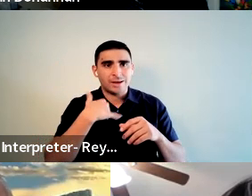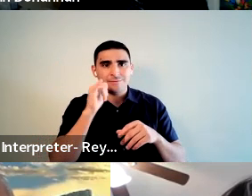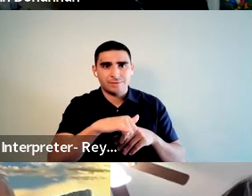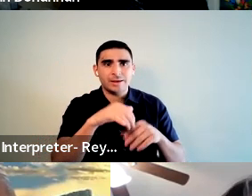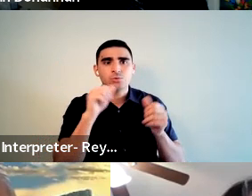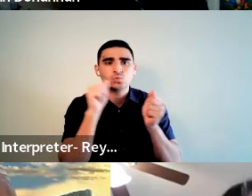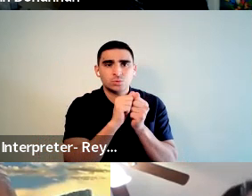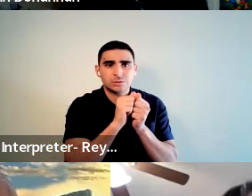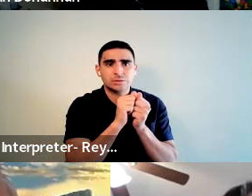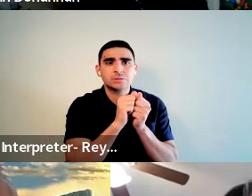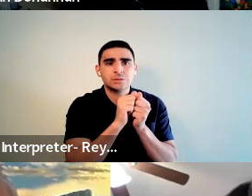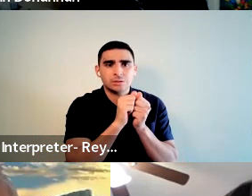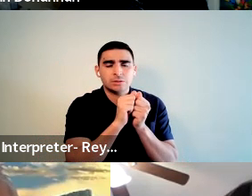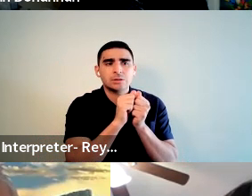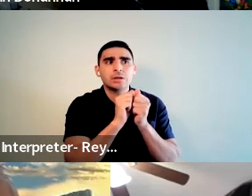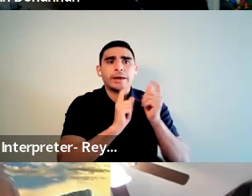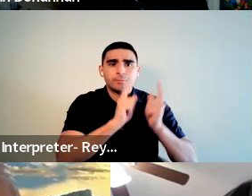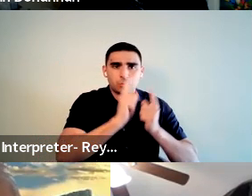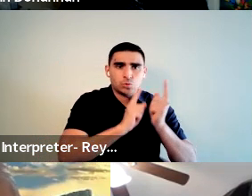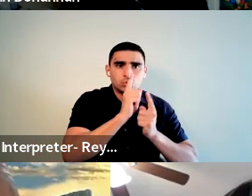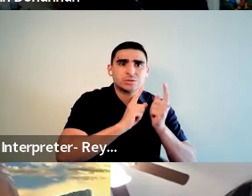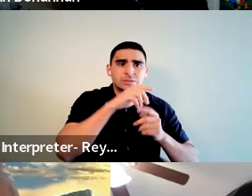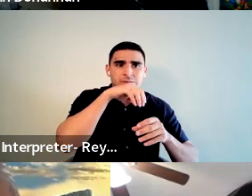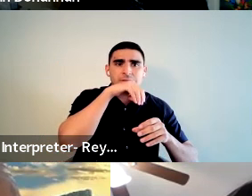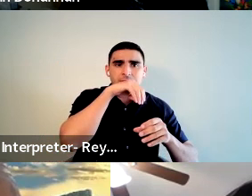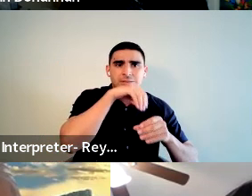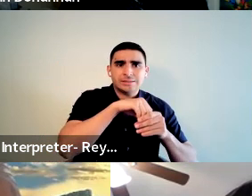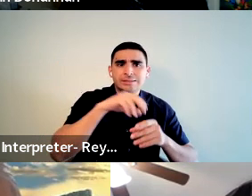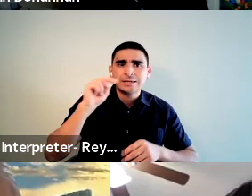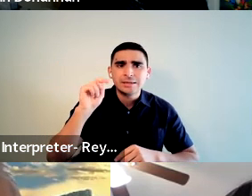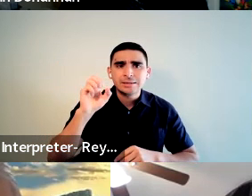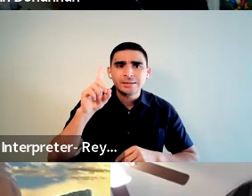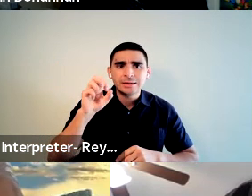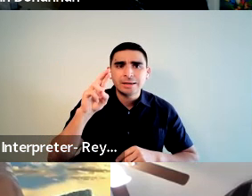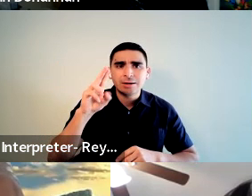we will be actually in person located up in Netherlands, which is fantastic.